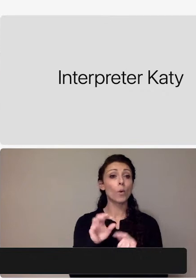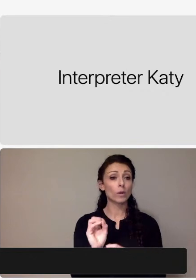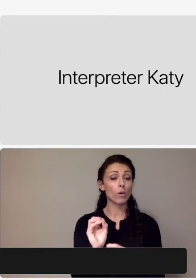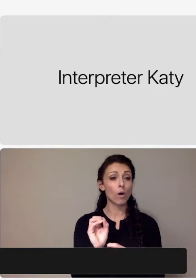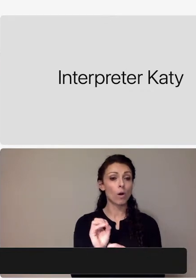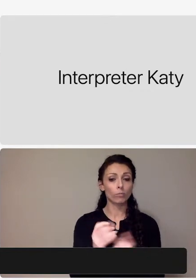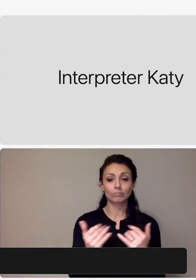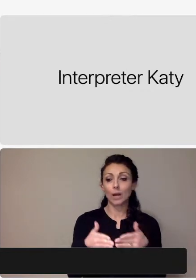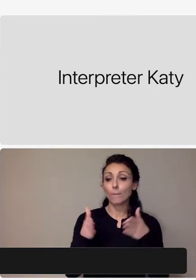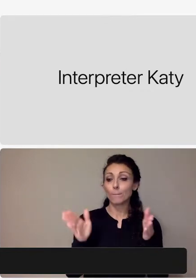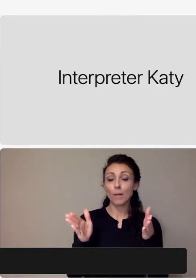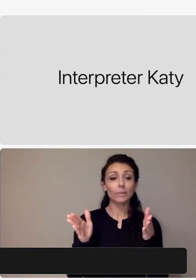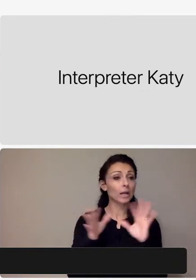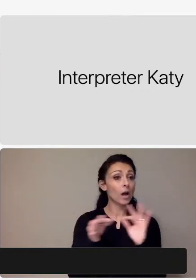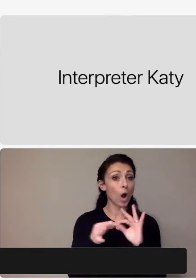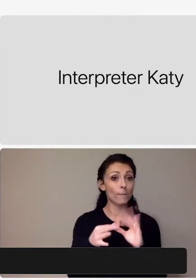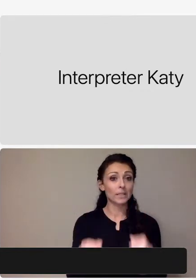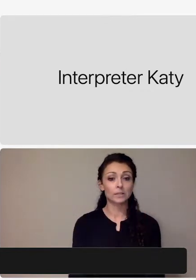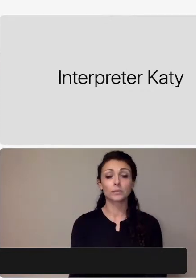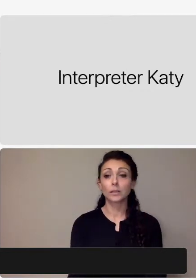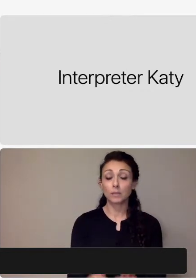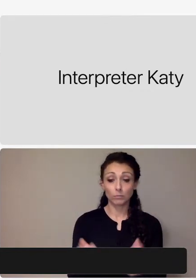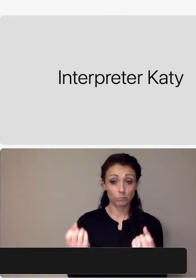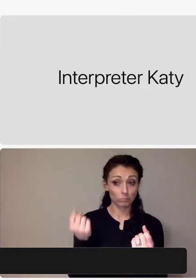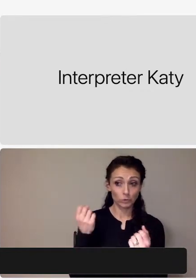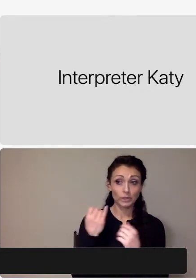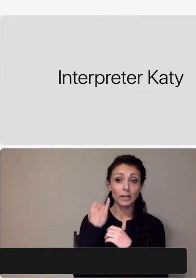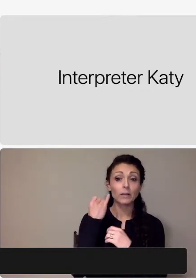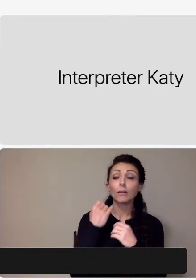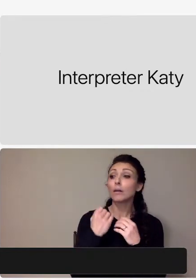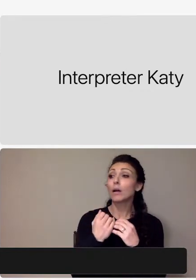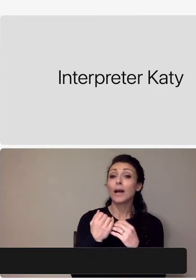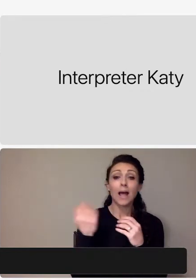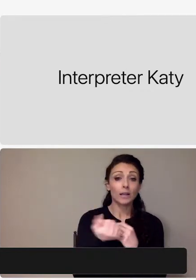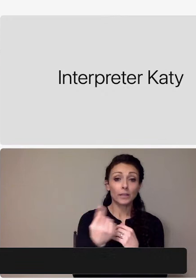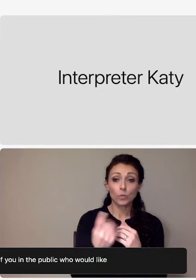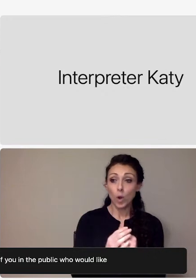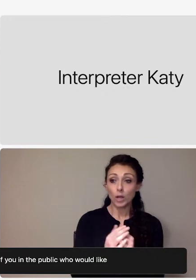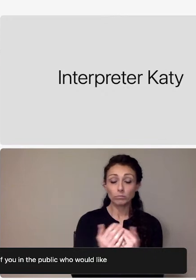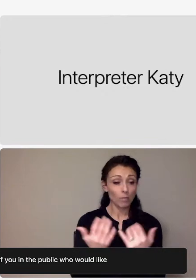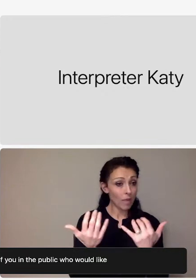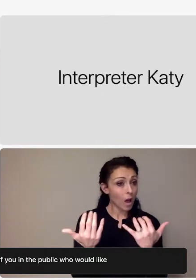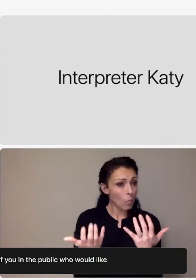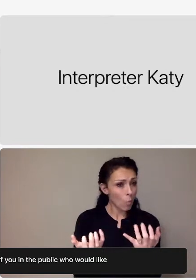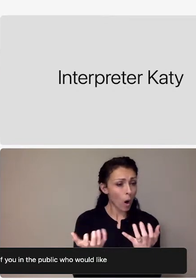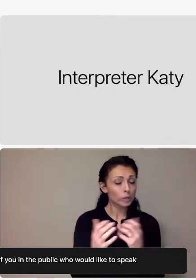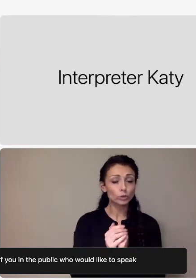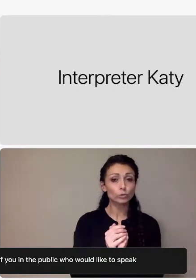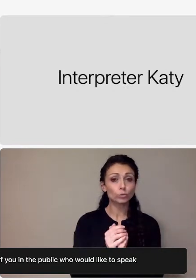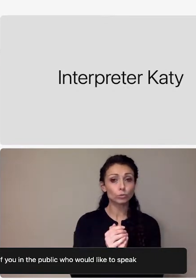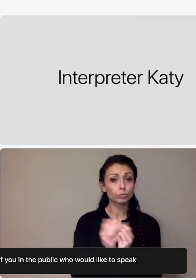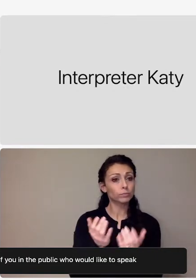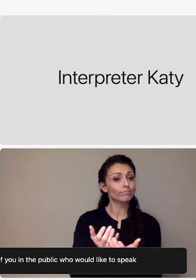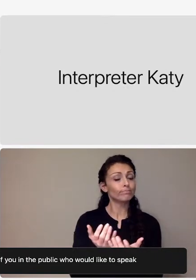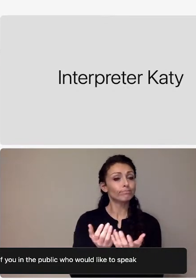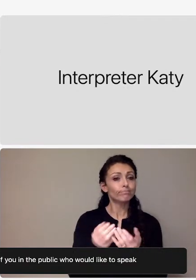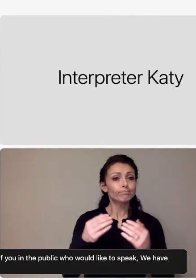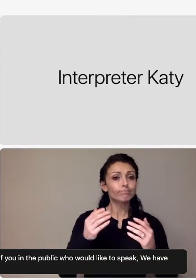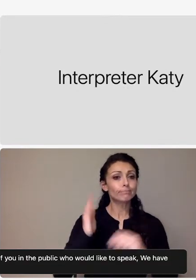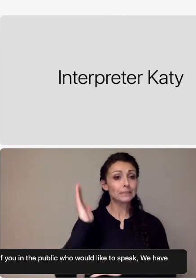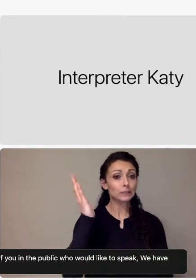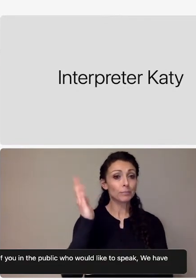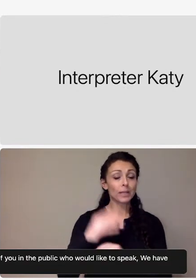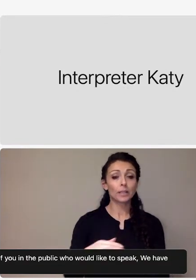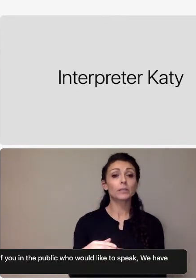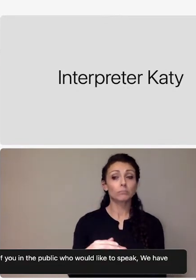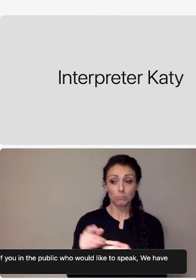we have cards in the back for those of you in the public who would like to speak we have appropriate public comment cards that